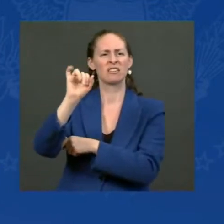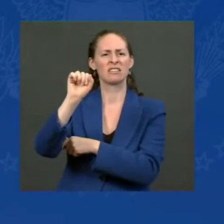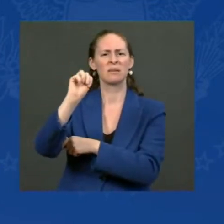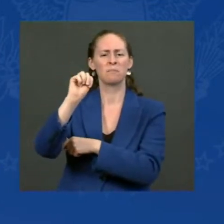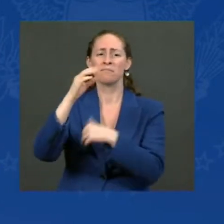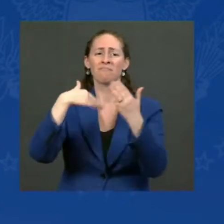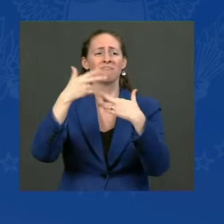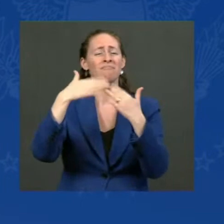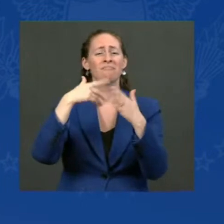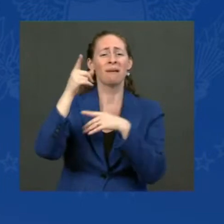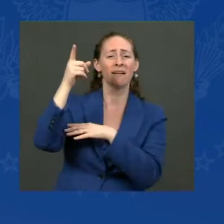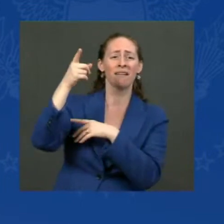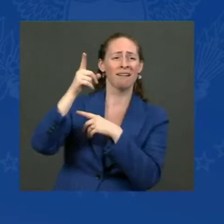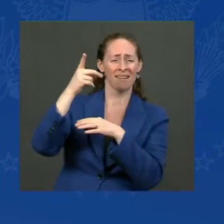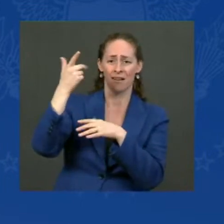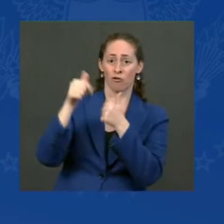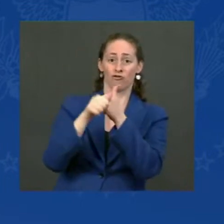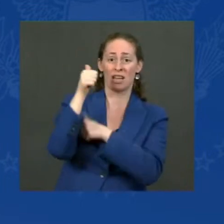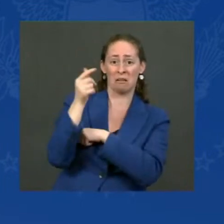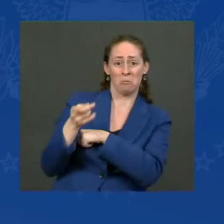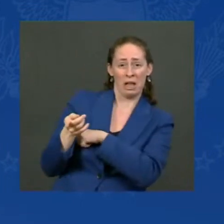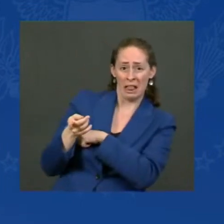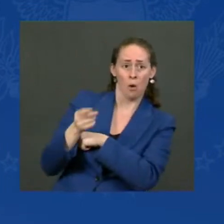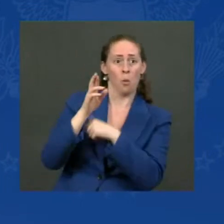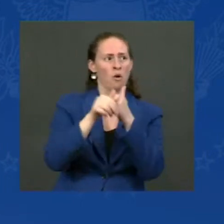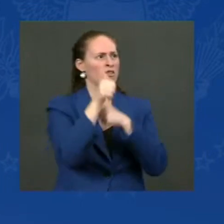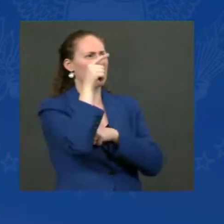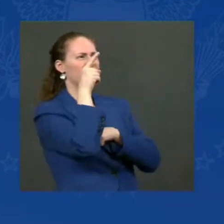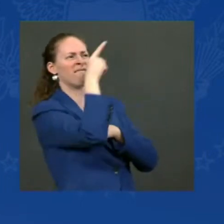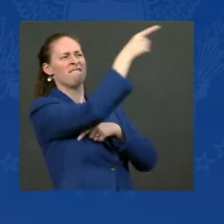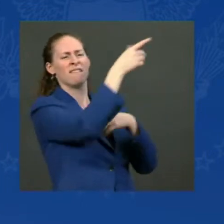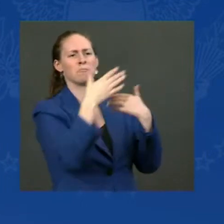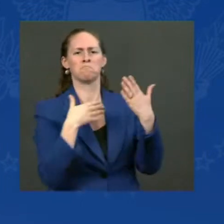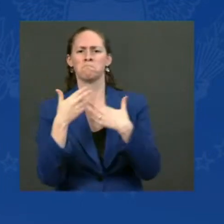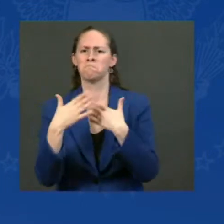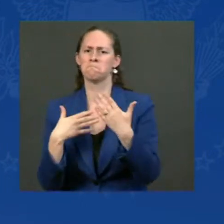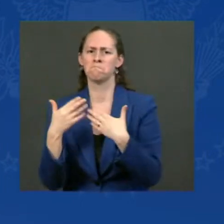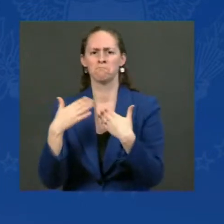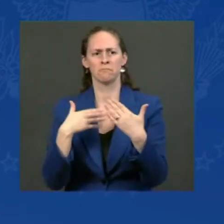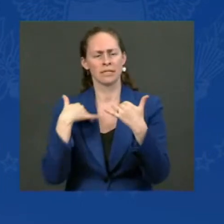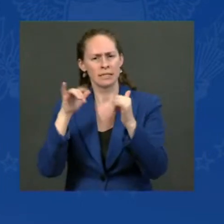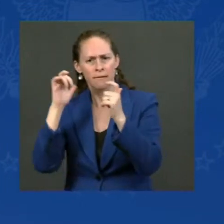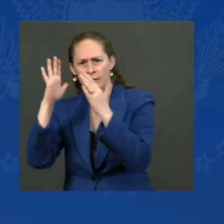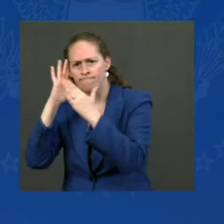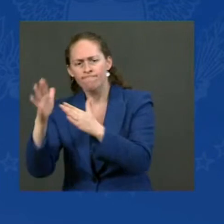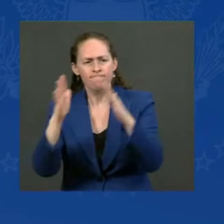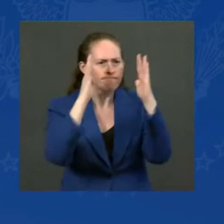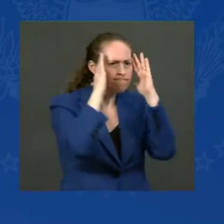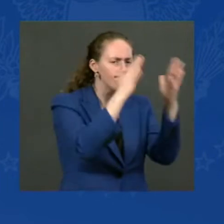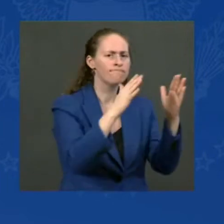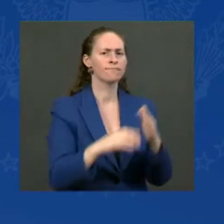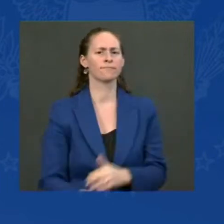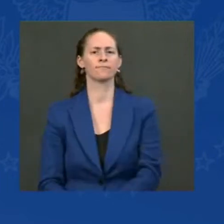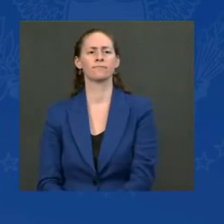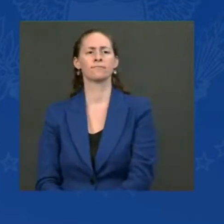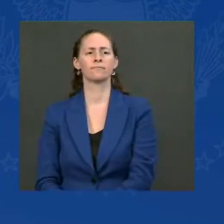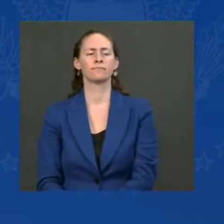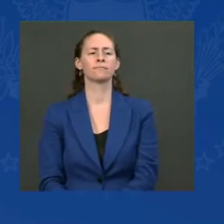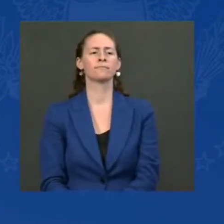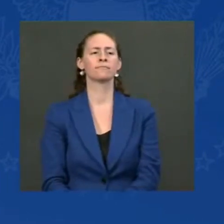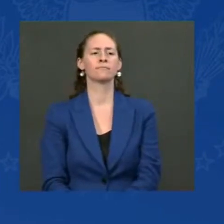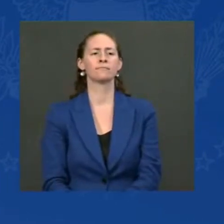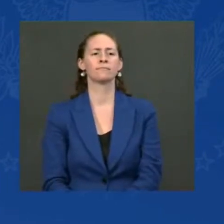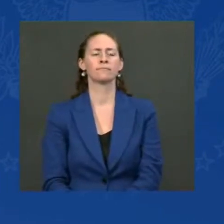world or in our own backyards. We know the bitter sting of terrorism